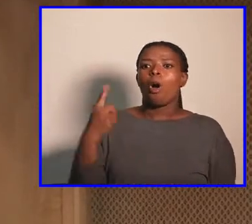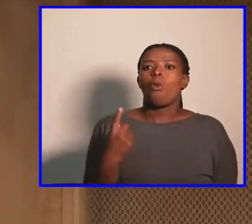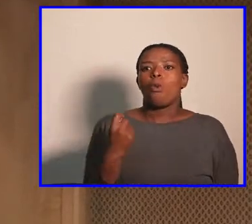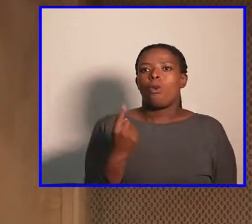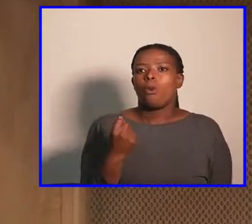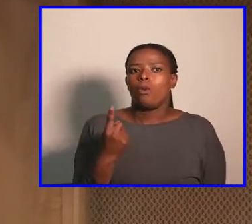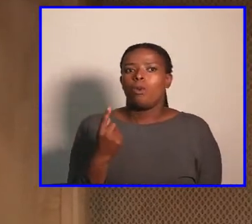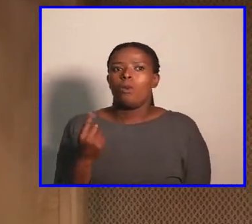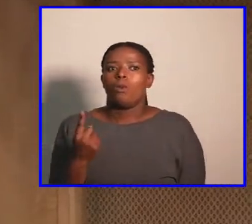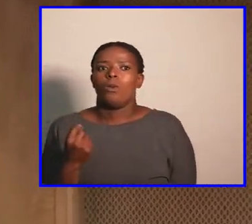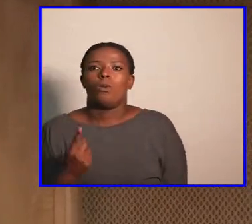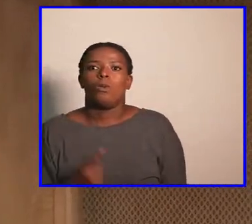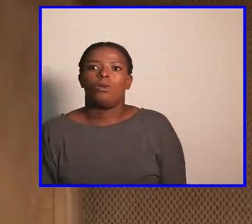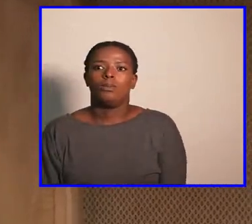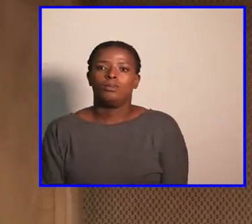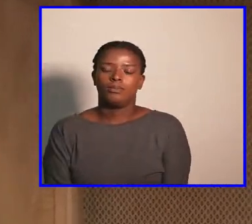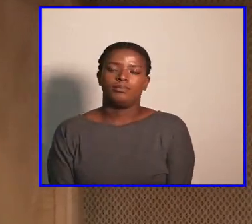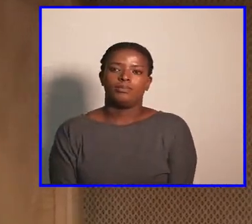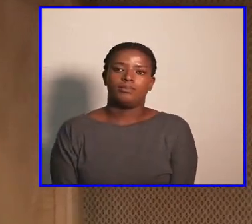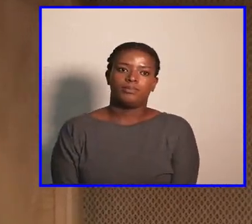here.